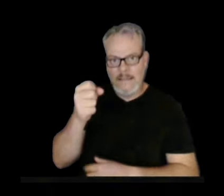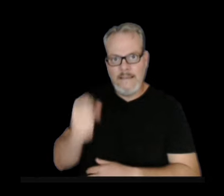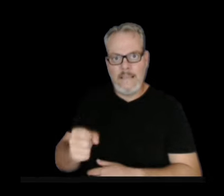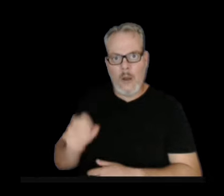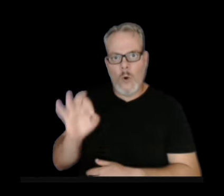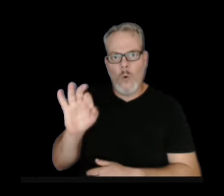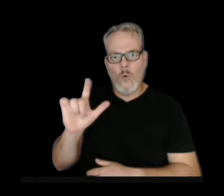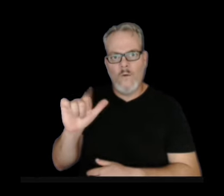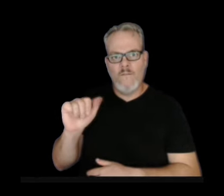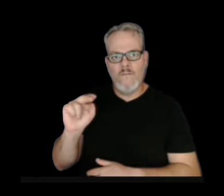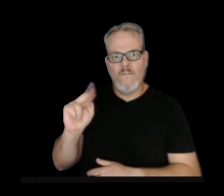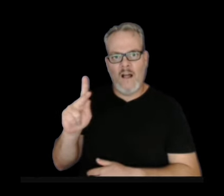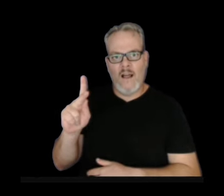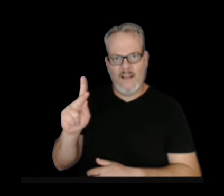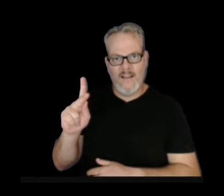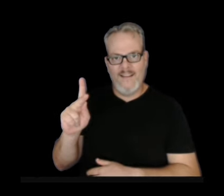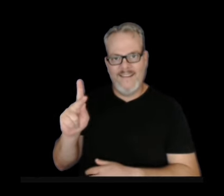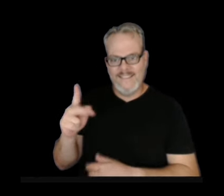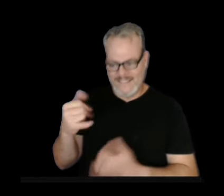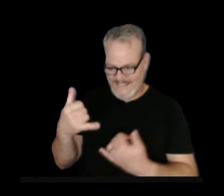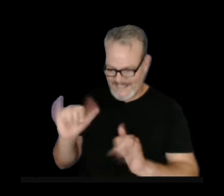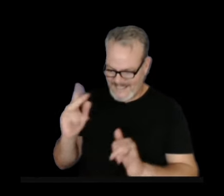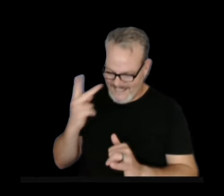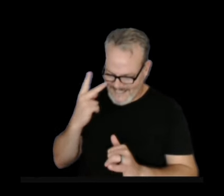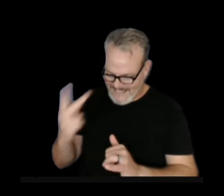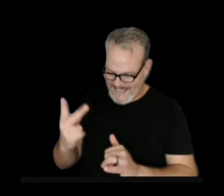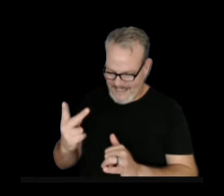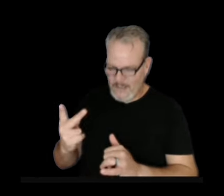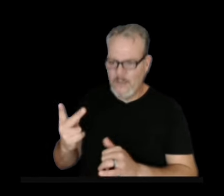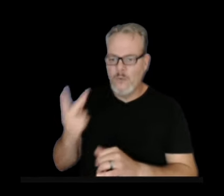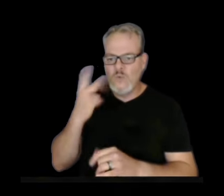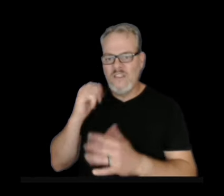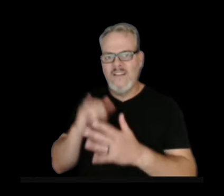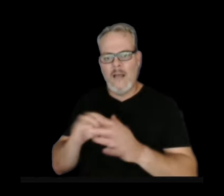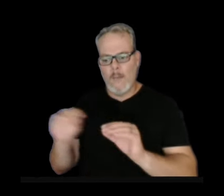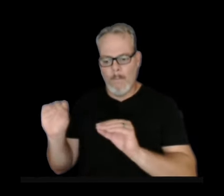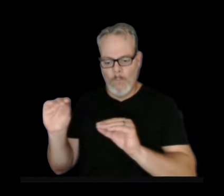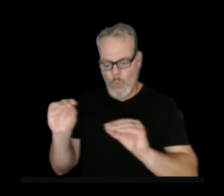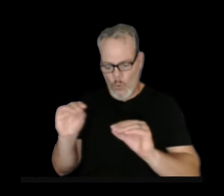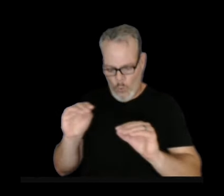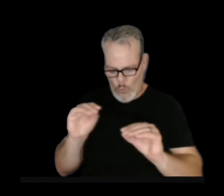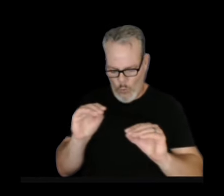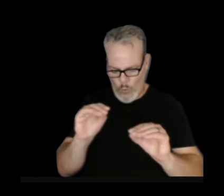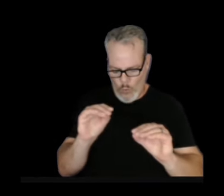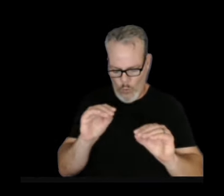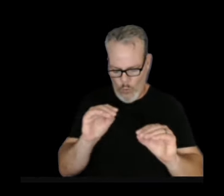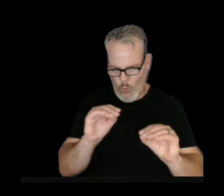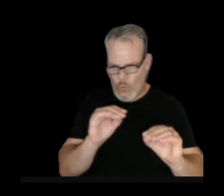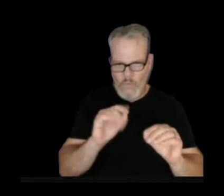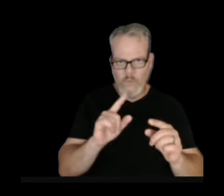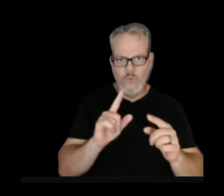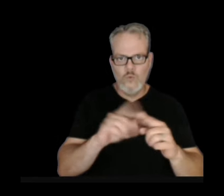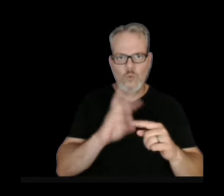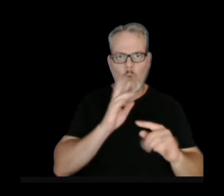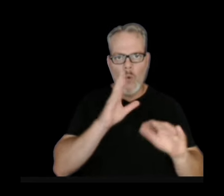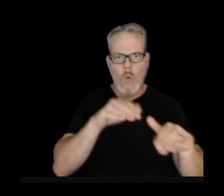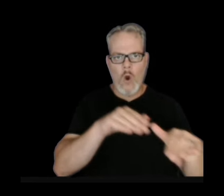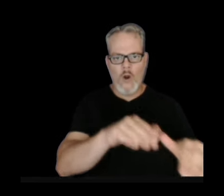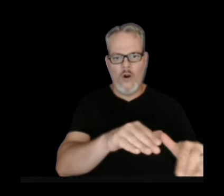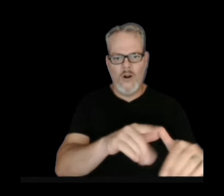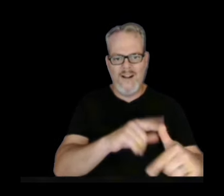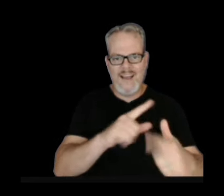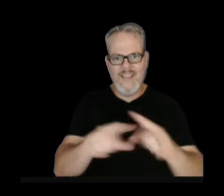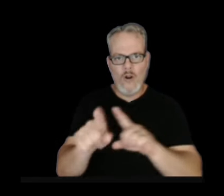continues to adjust, with the flank moving seaward to all the changes happening upslope, as well as the deeper earthquakes from